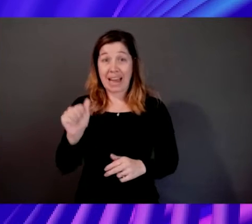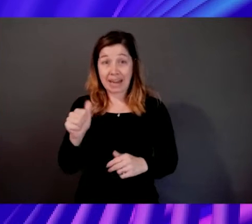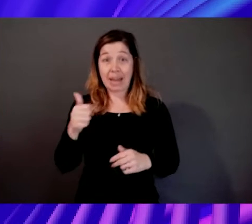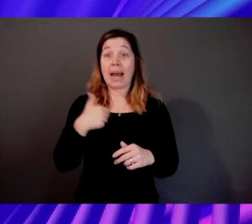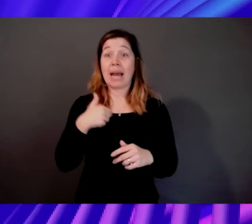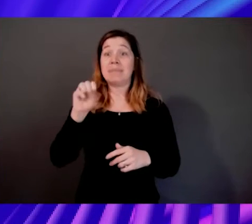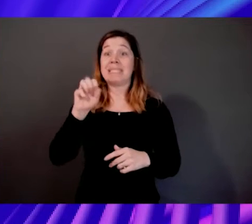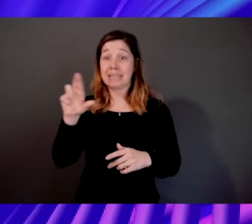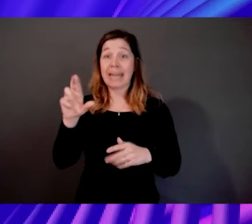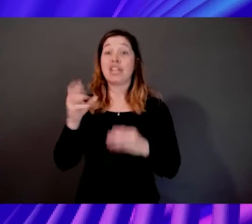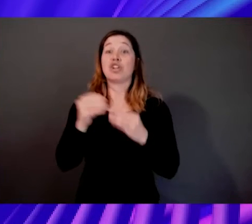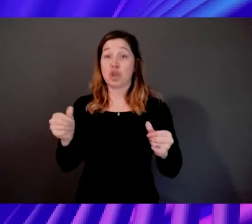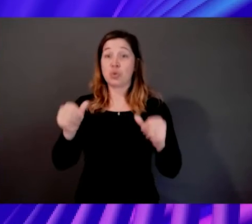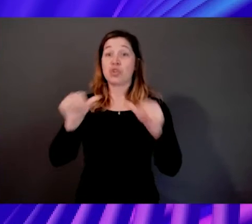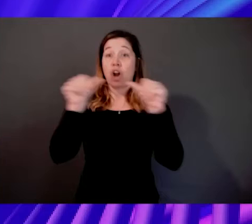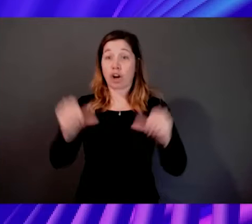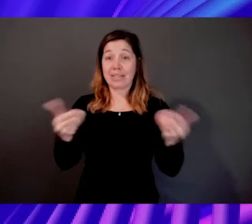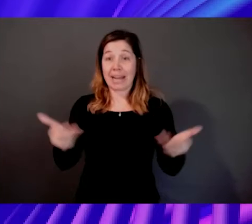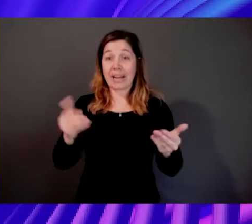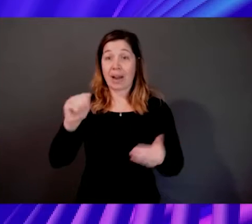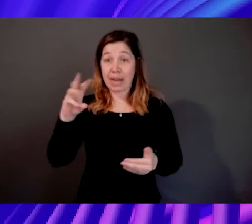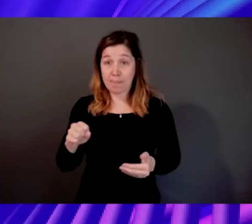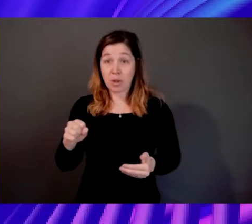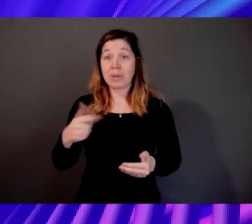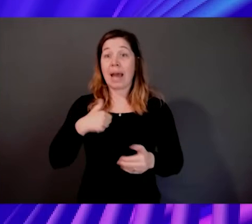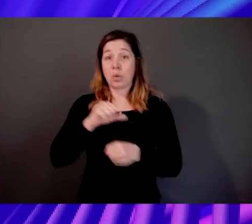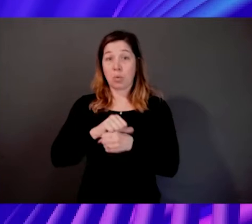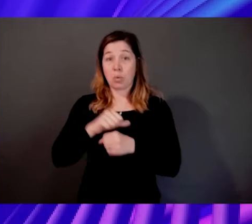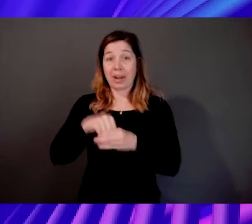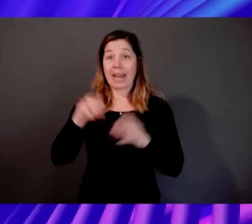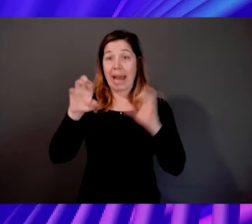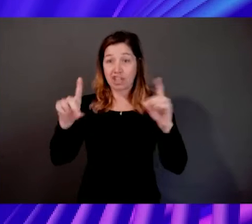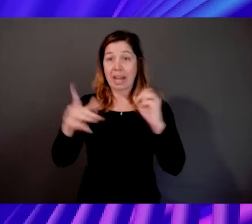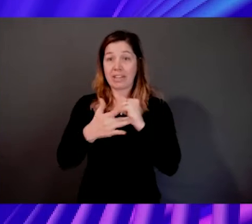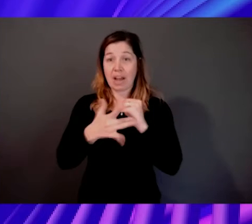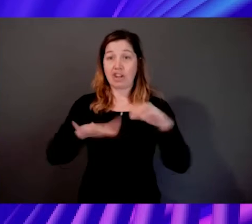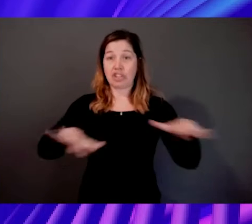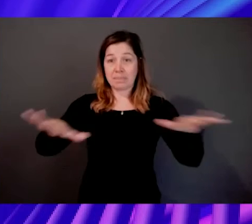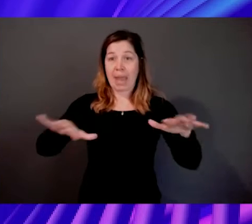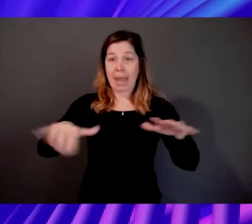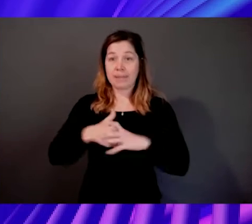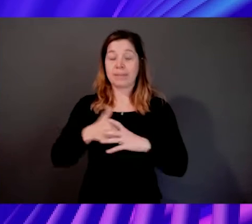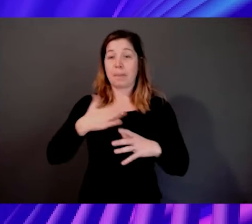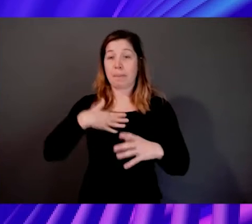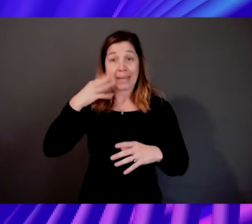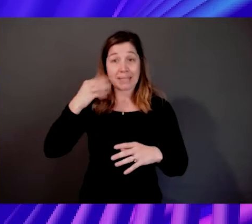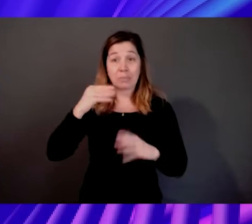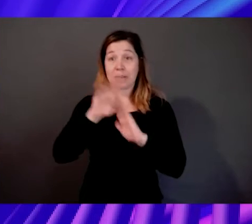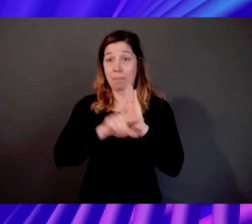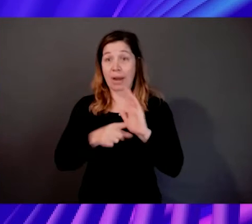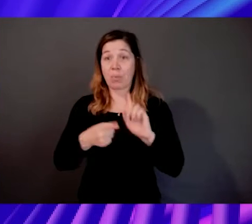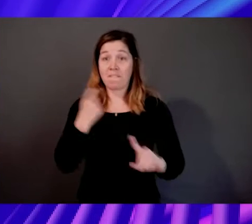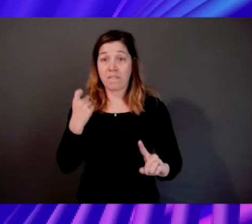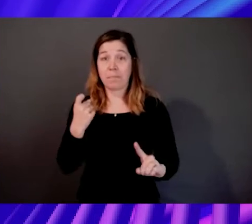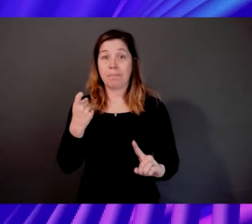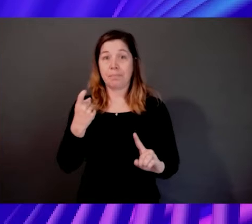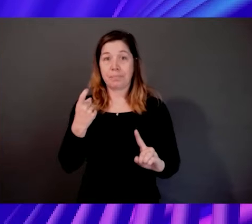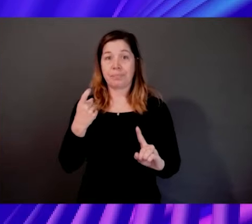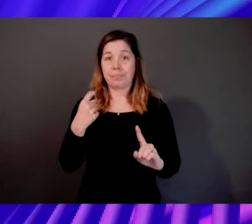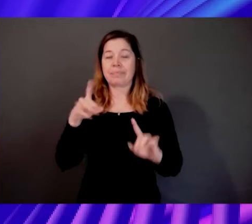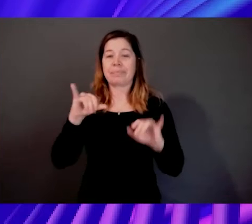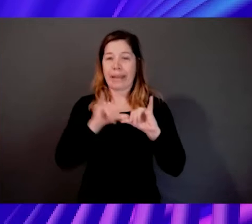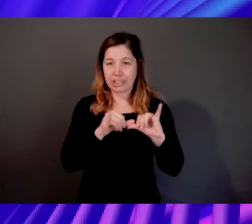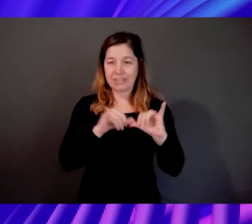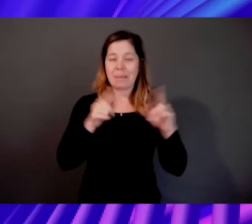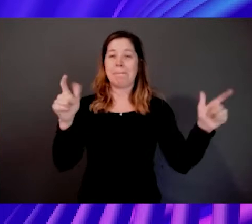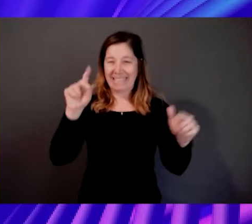architect here at AWS. I work in the educational technology space. My experience and background comes from data engineering, big data